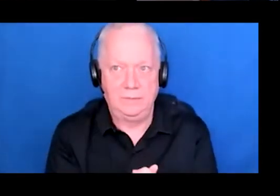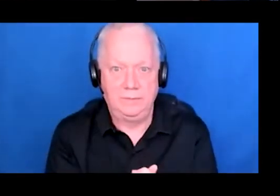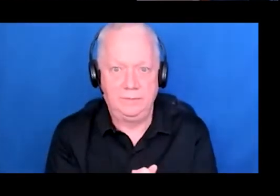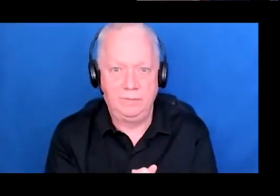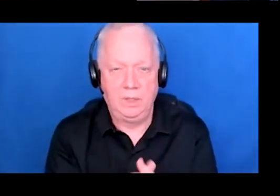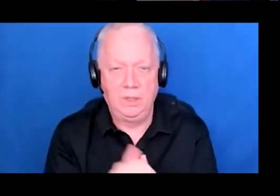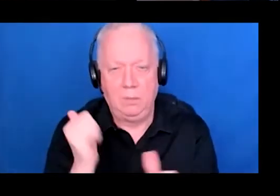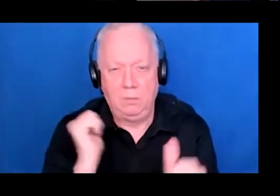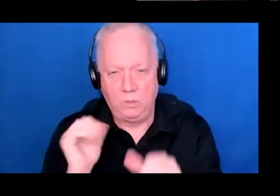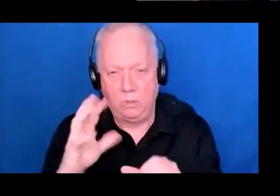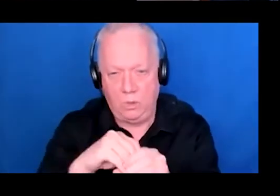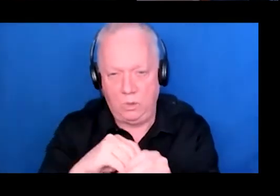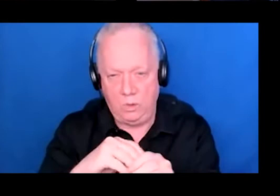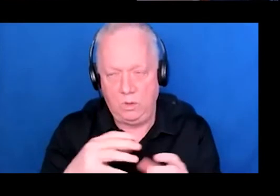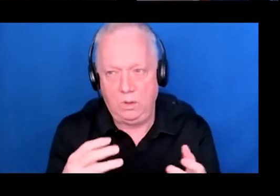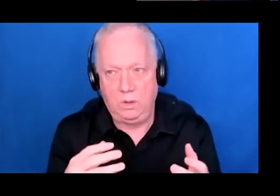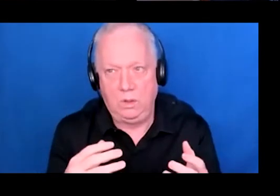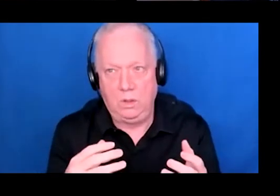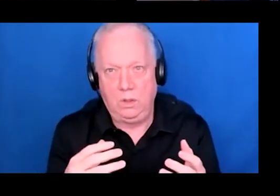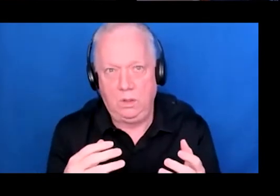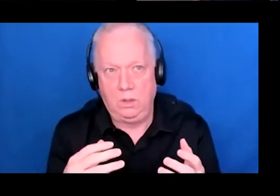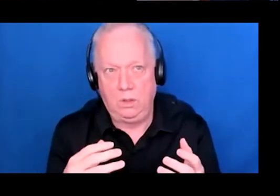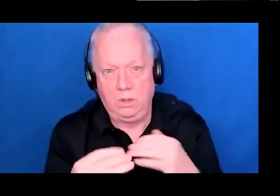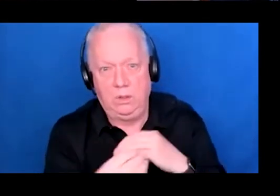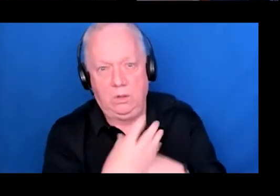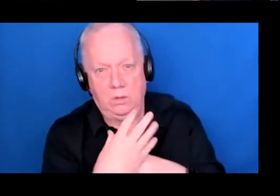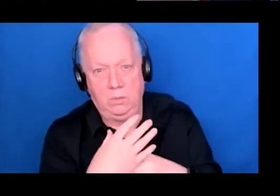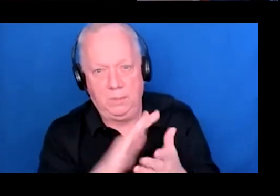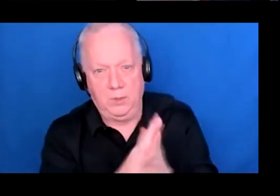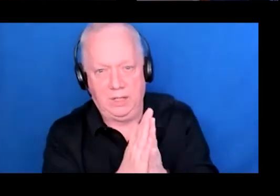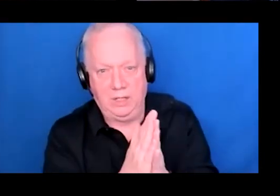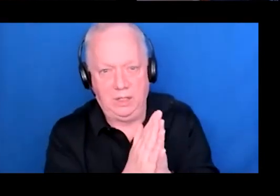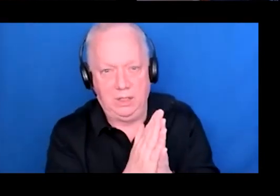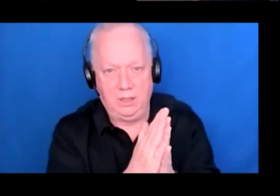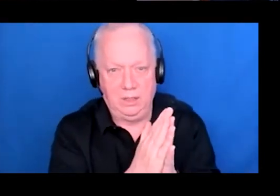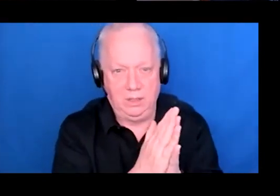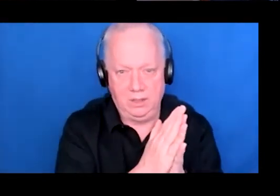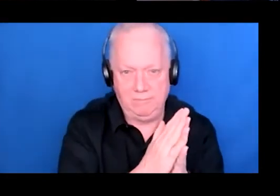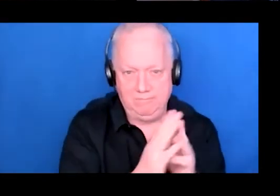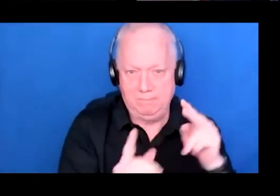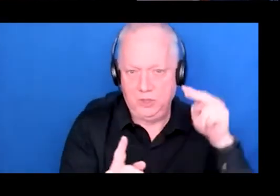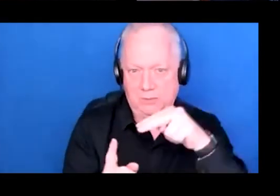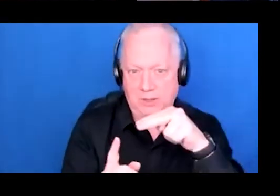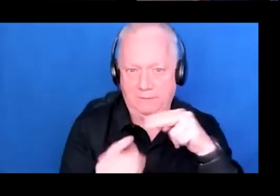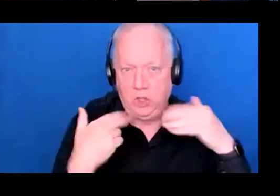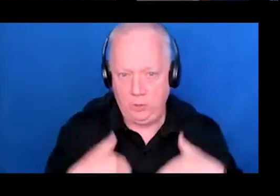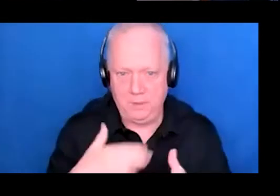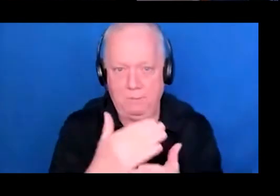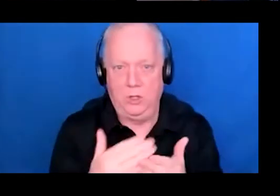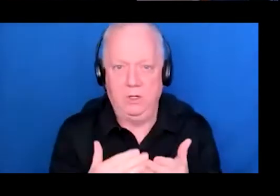played a role in sort of people getting an angle on this, on the sort of human